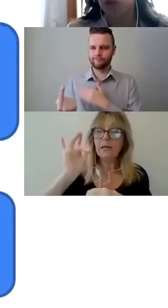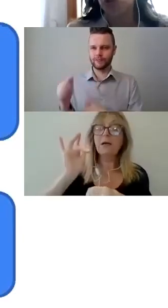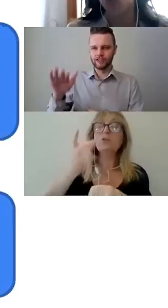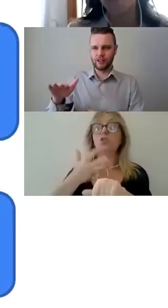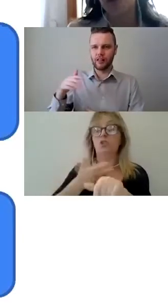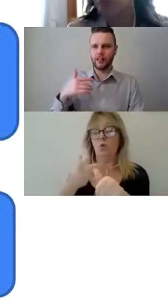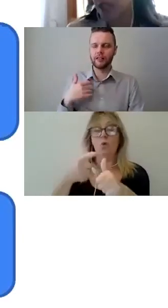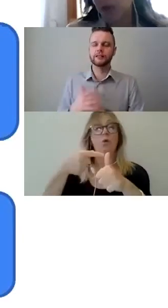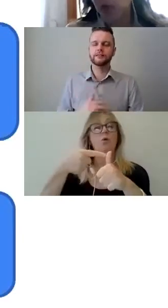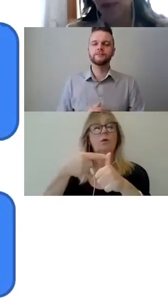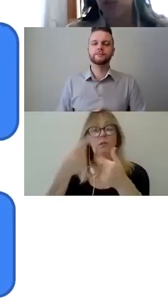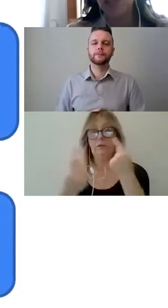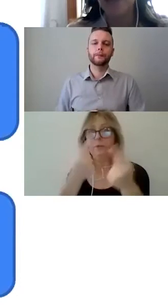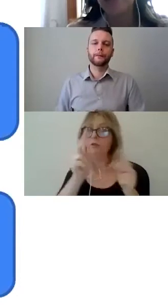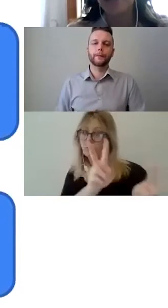children,